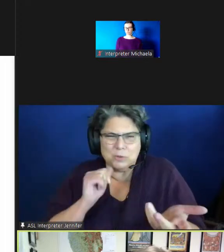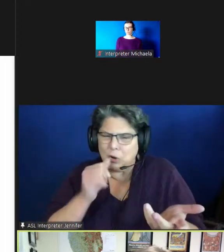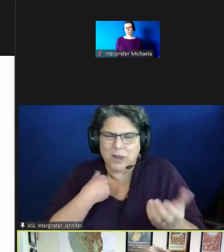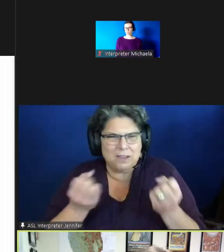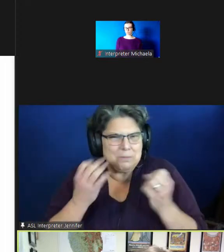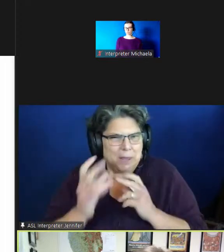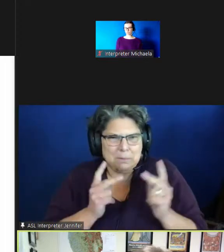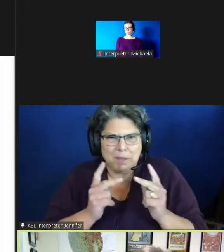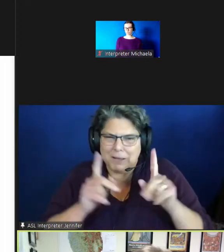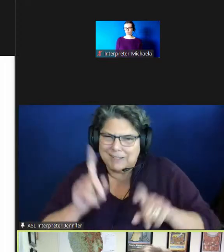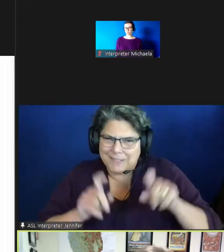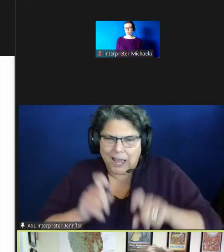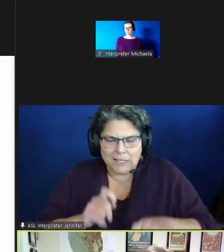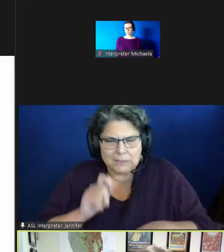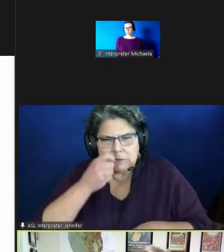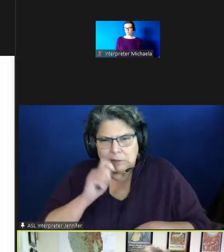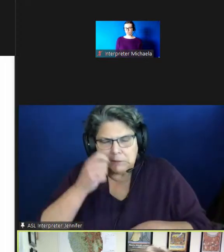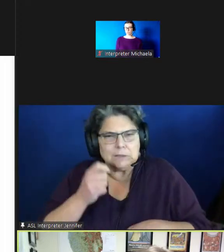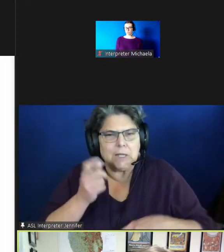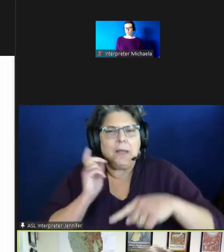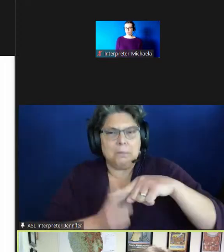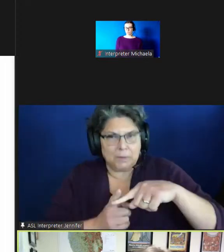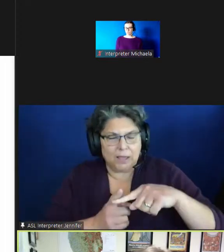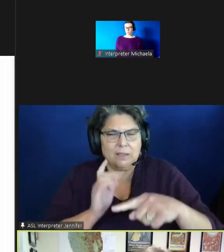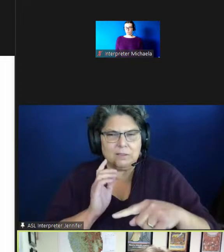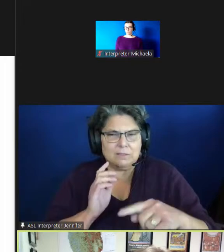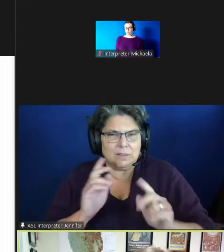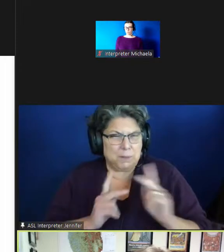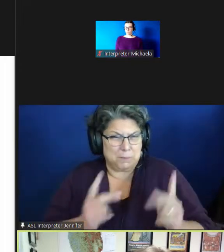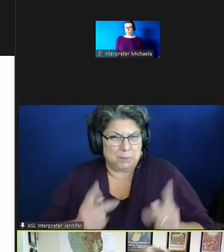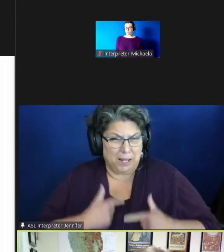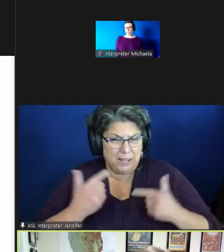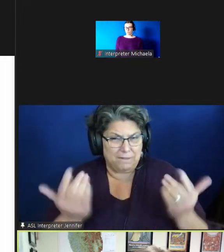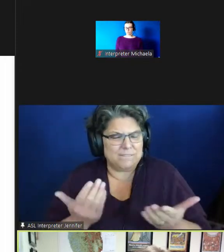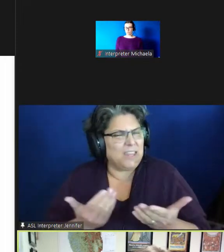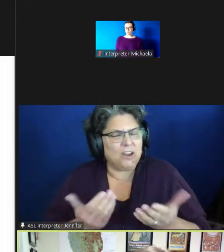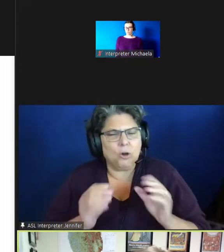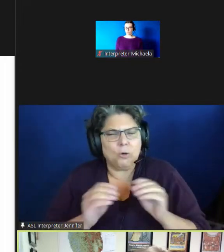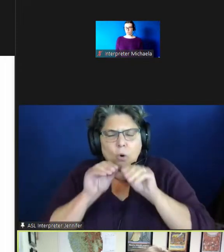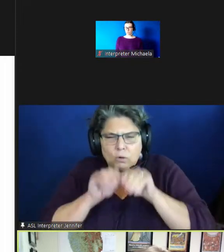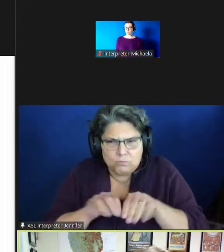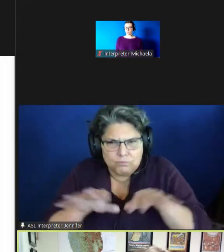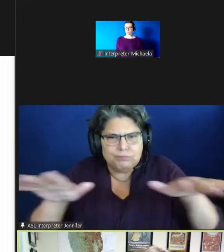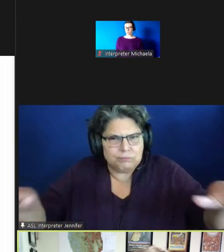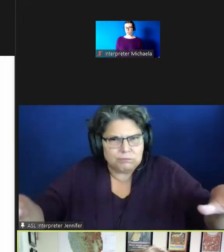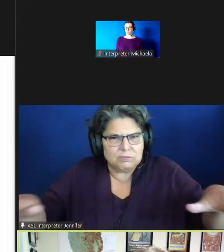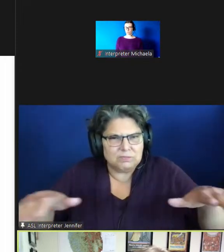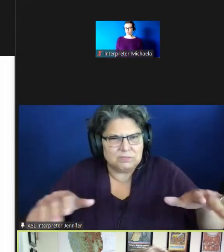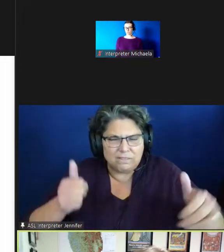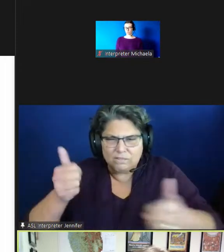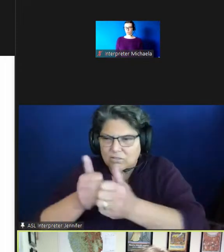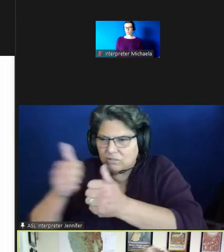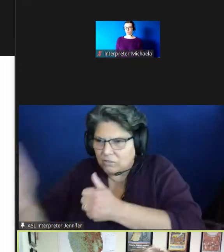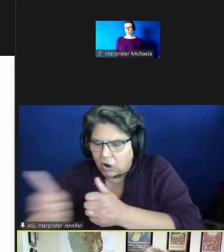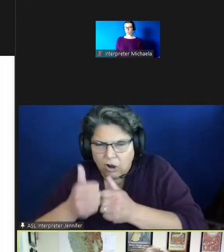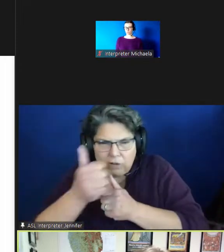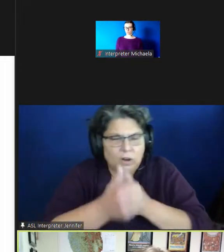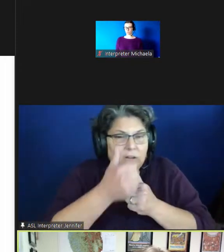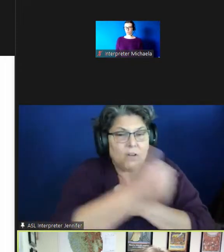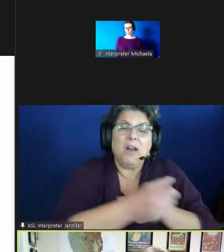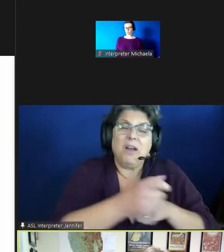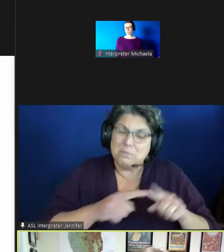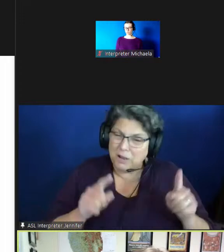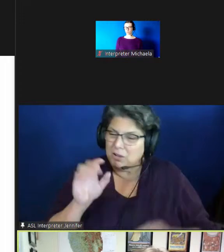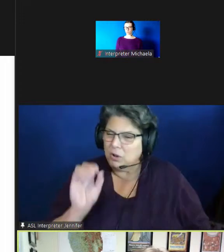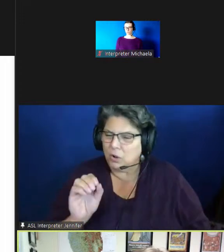it is also possible because our populations are more dispersed. But Omicron does